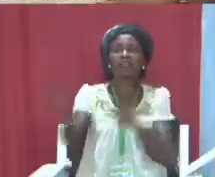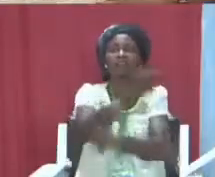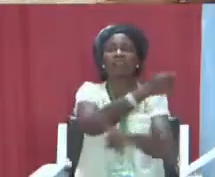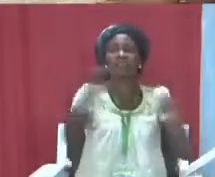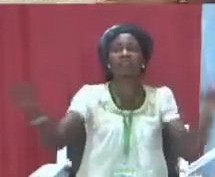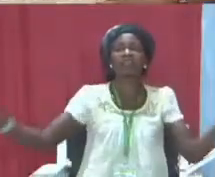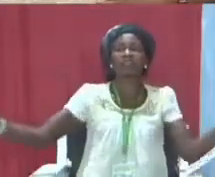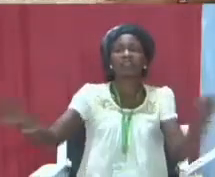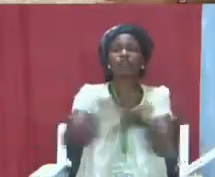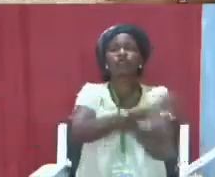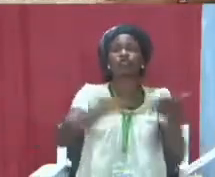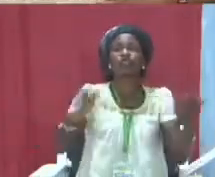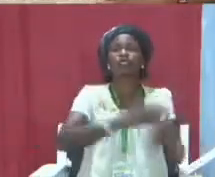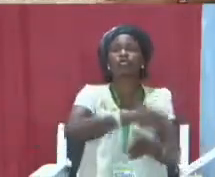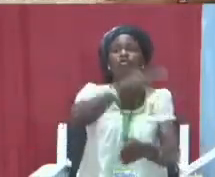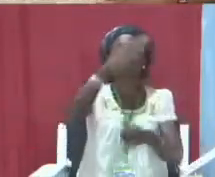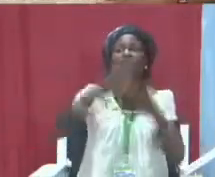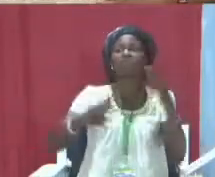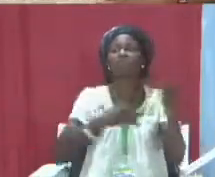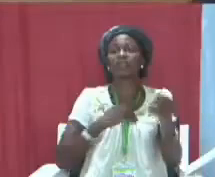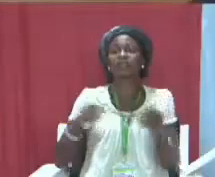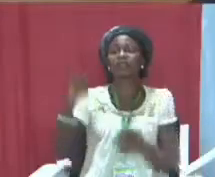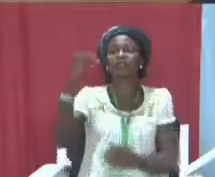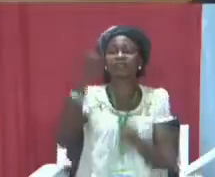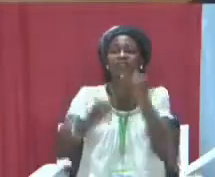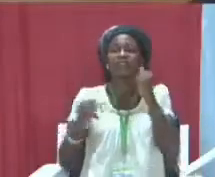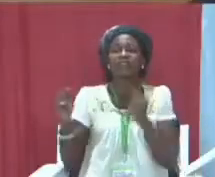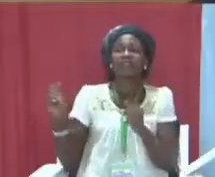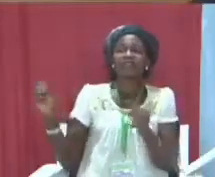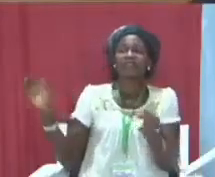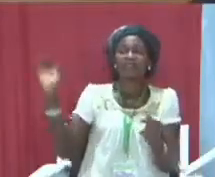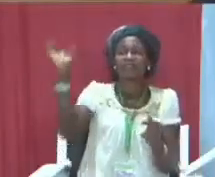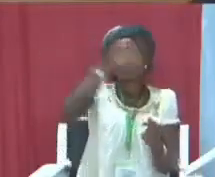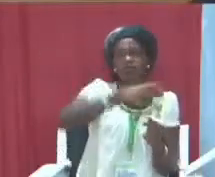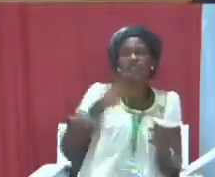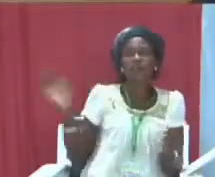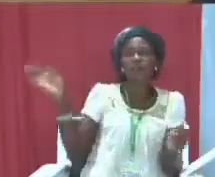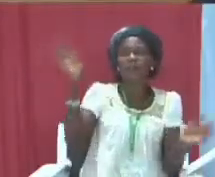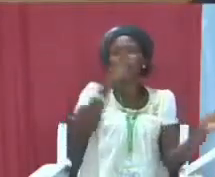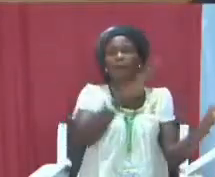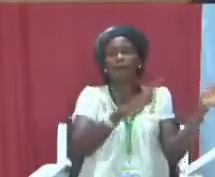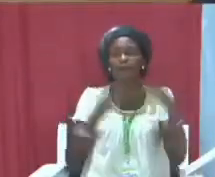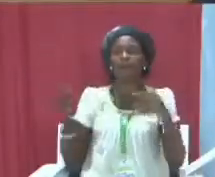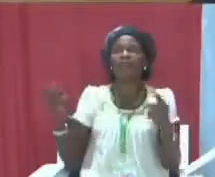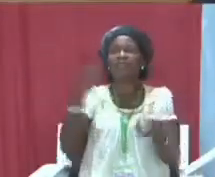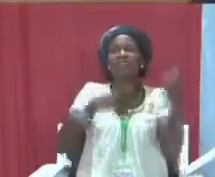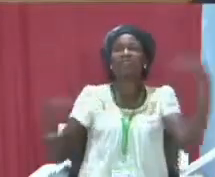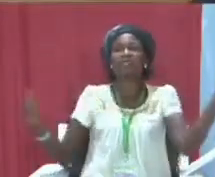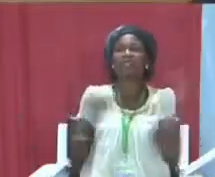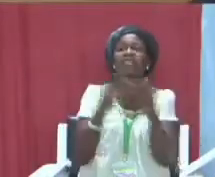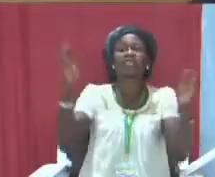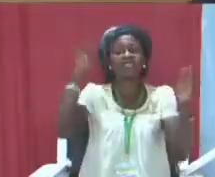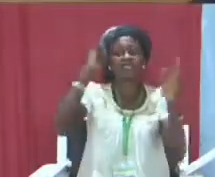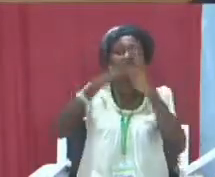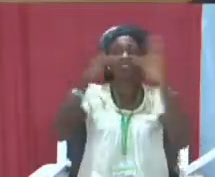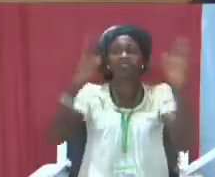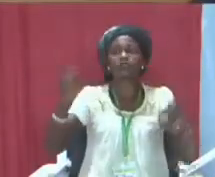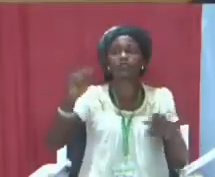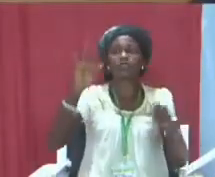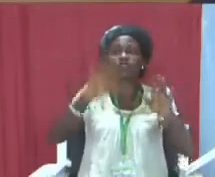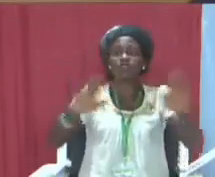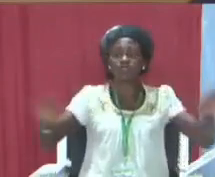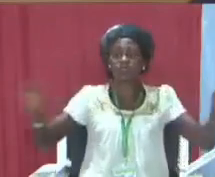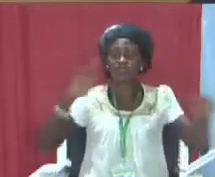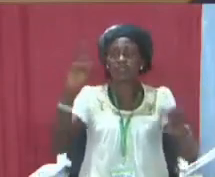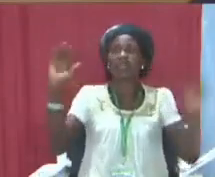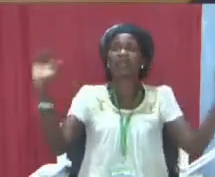destroyed totally, and finally a strange wind came against the house where his children were